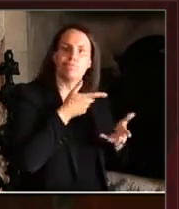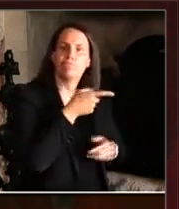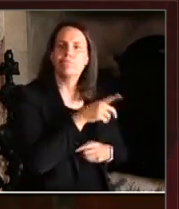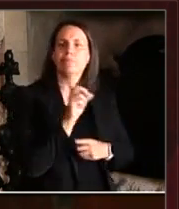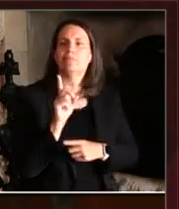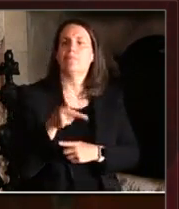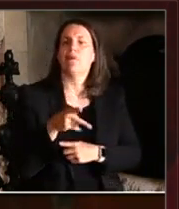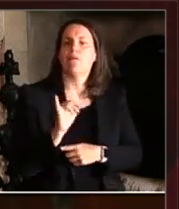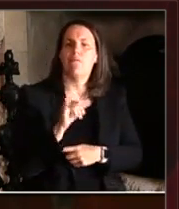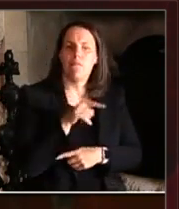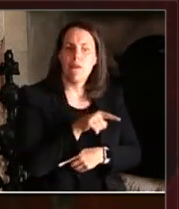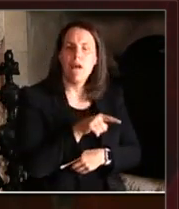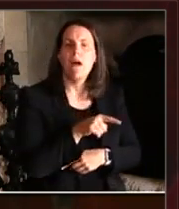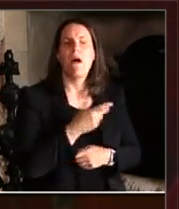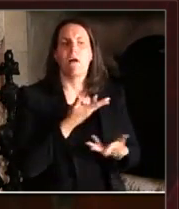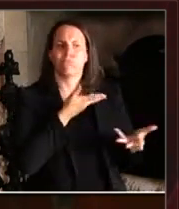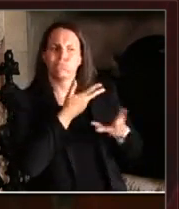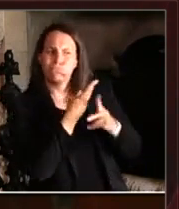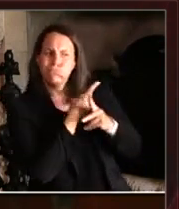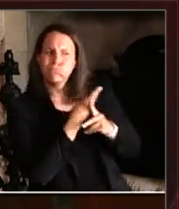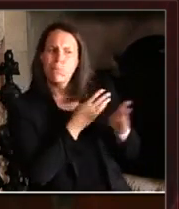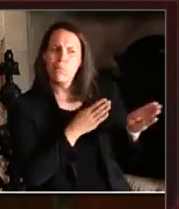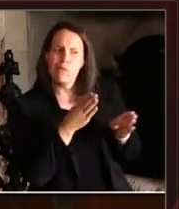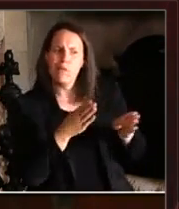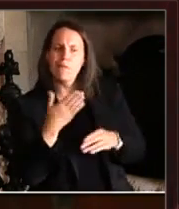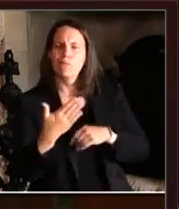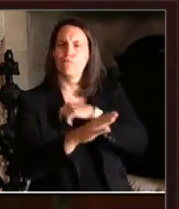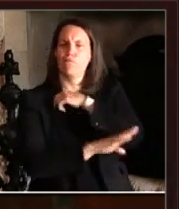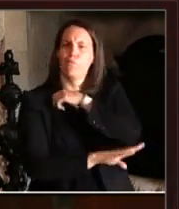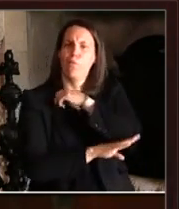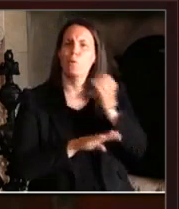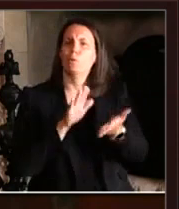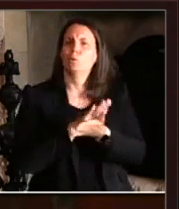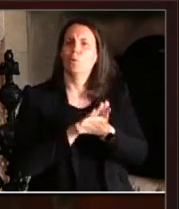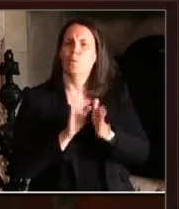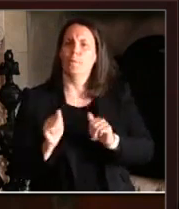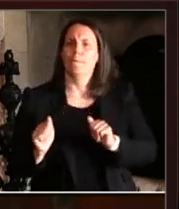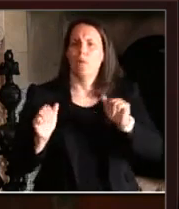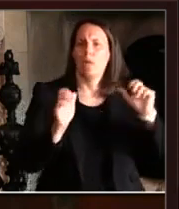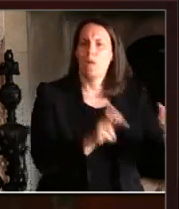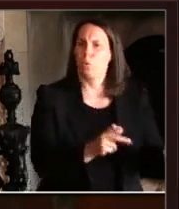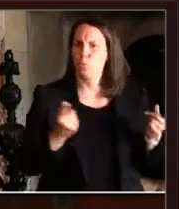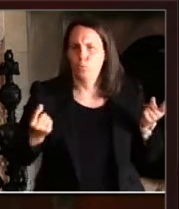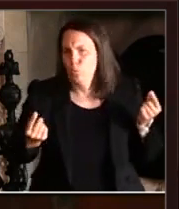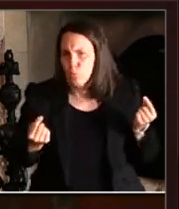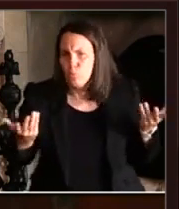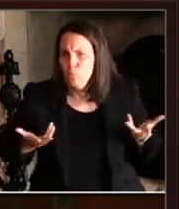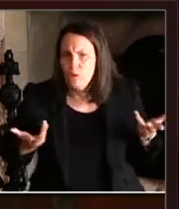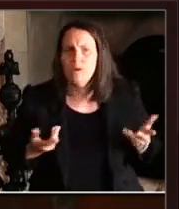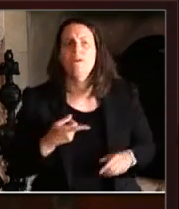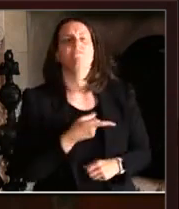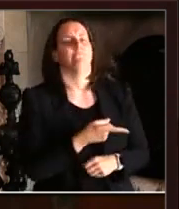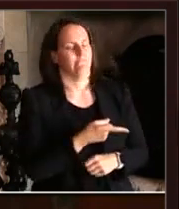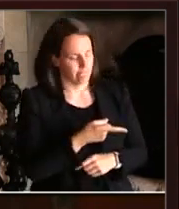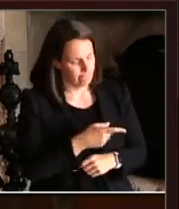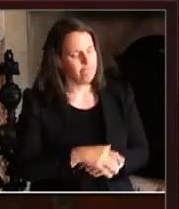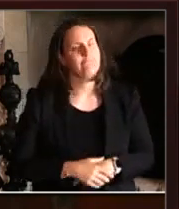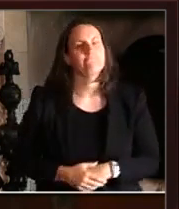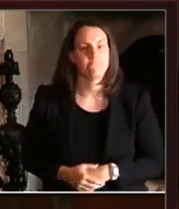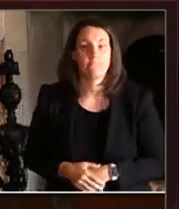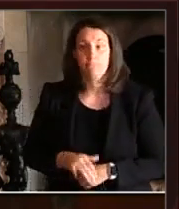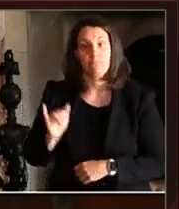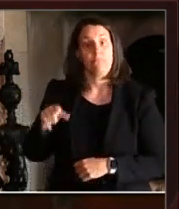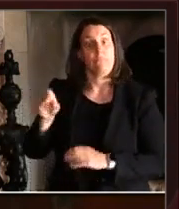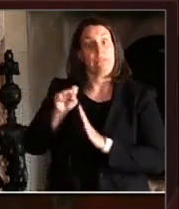we continue to battle the COVID-19 pandemic, the SEOC remains vital in protecting the health and safety